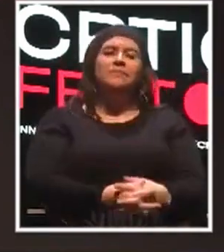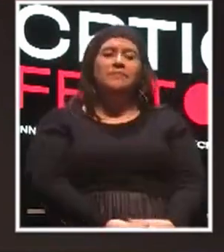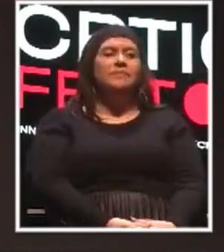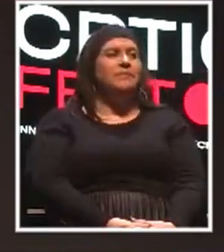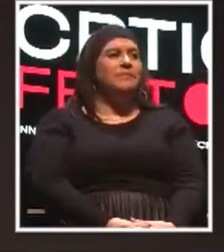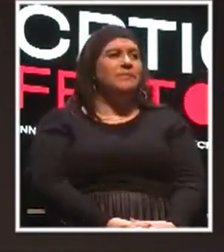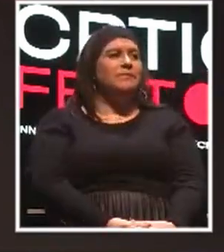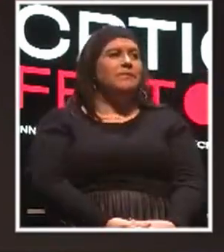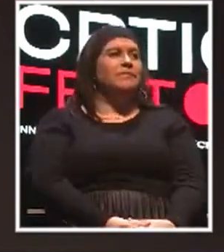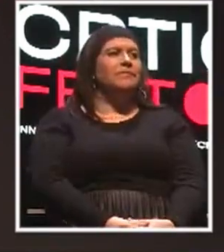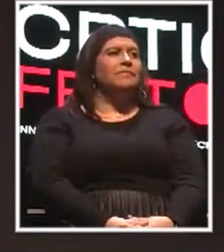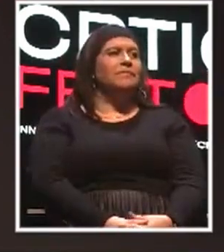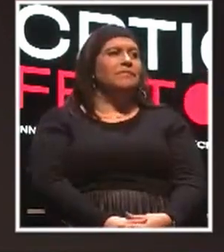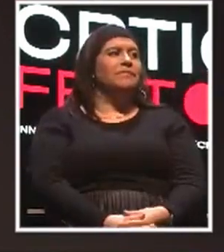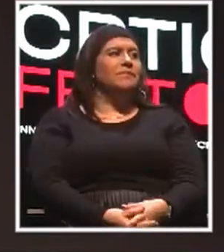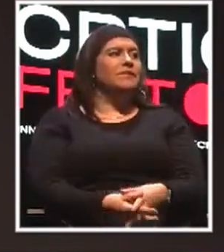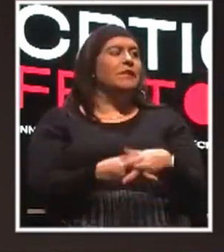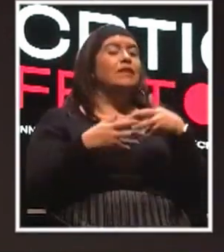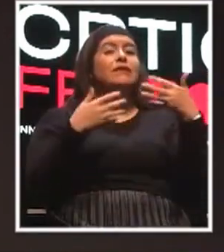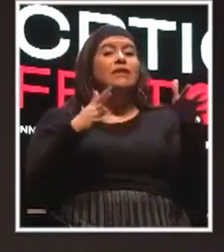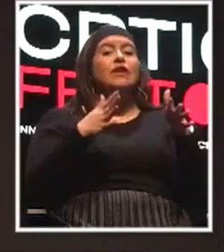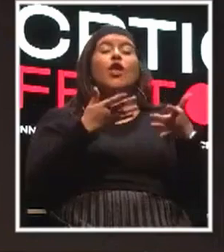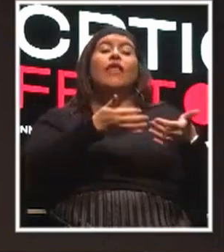Where there are challenges, there's opportunity.